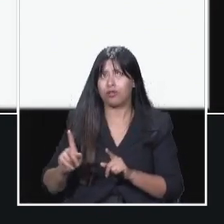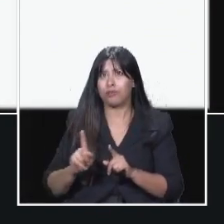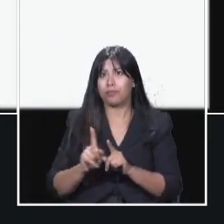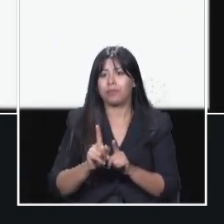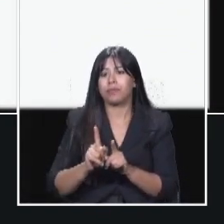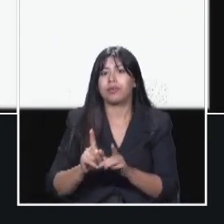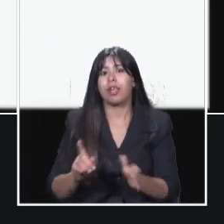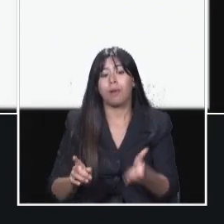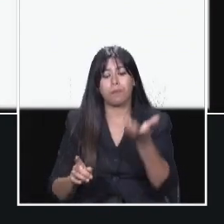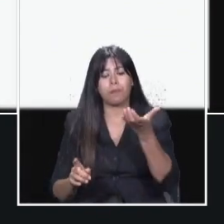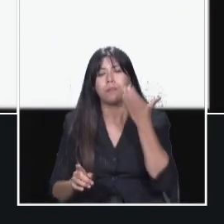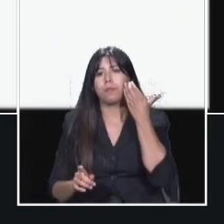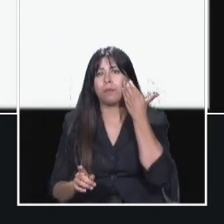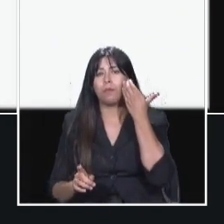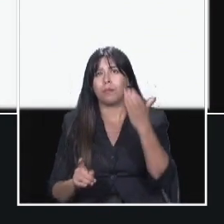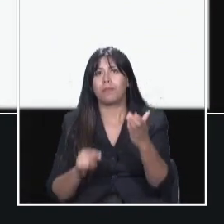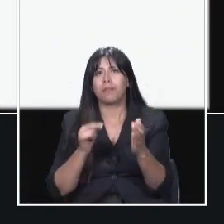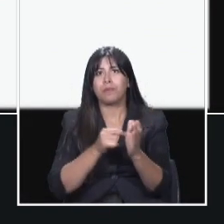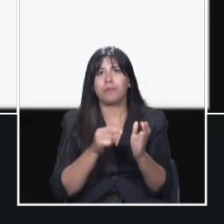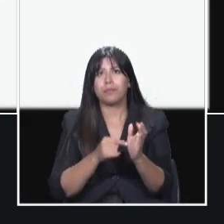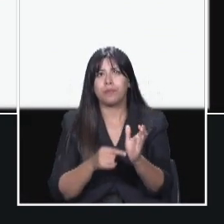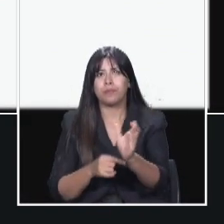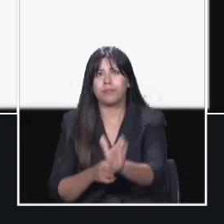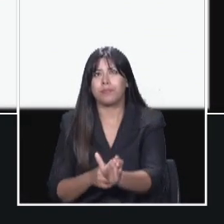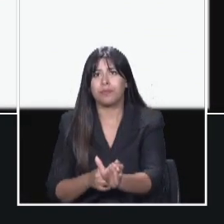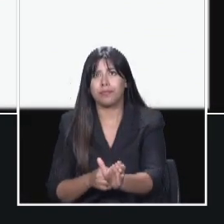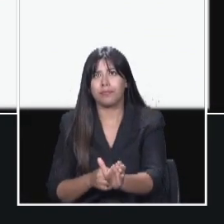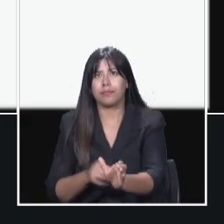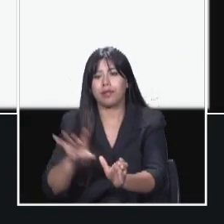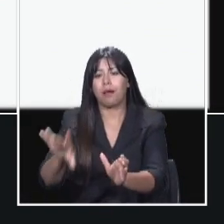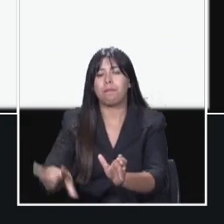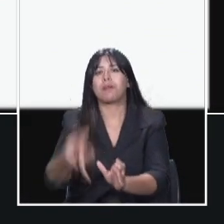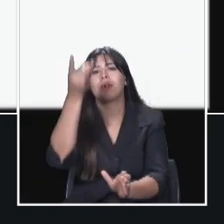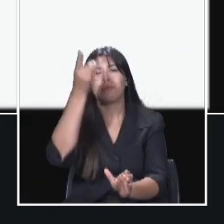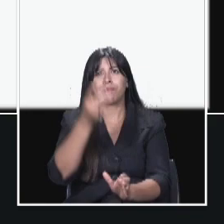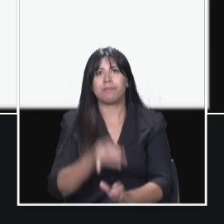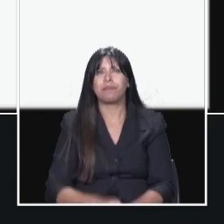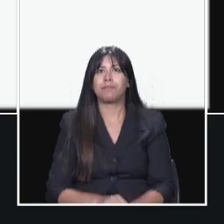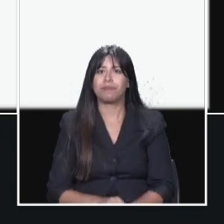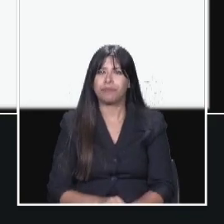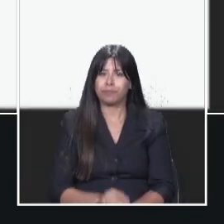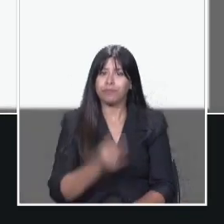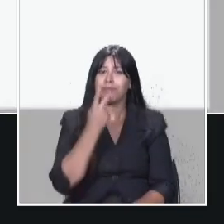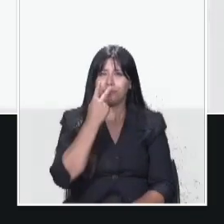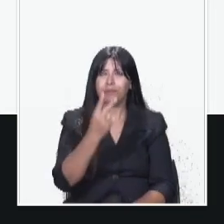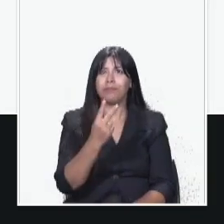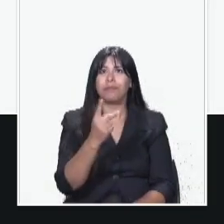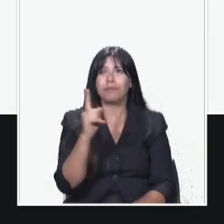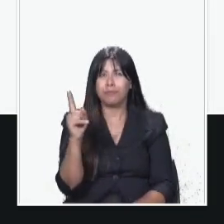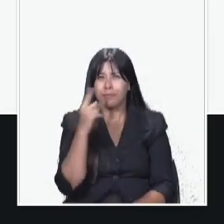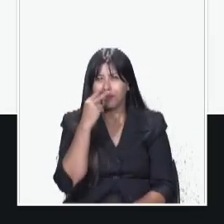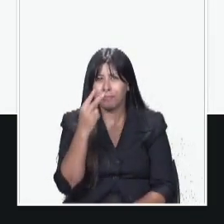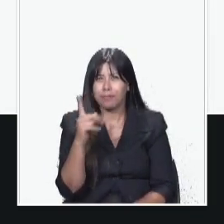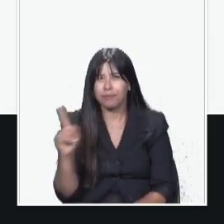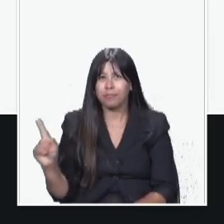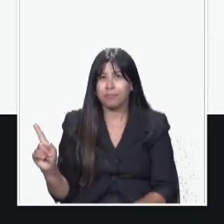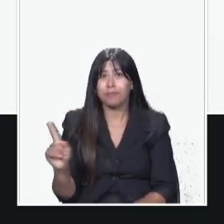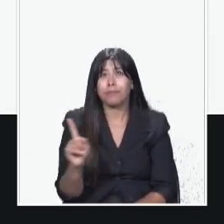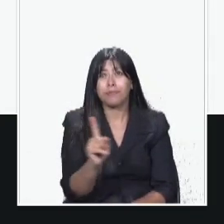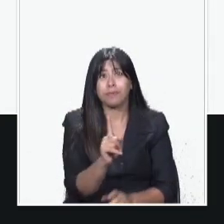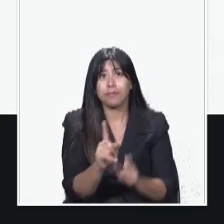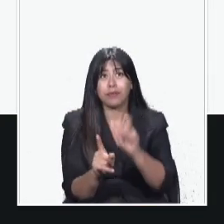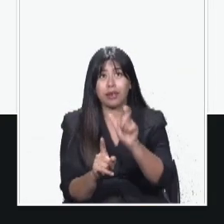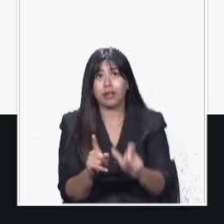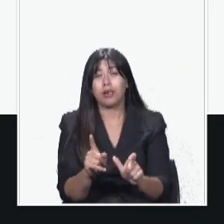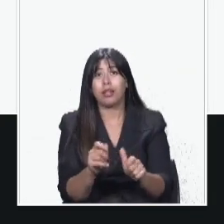effect that we can detect. Yeah, he's going to show that in a second. So you can notice the distance, the distance that exists between.